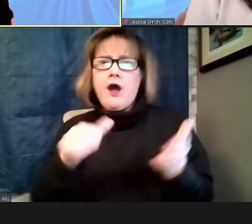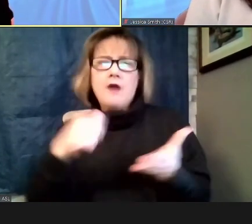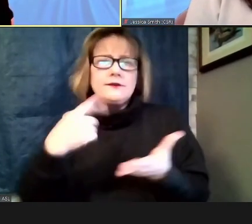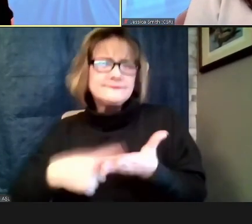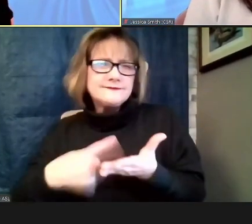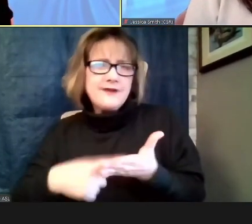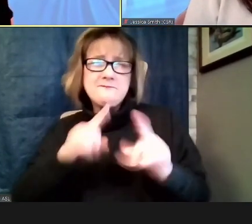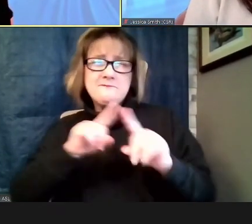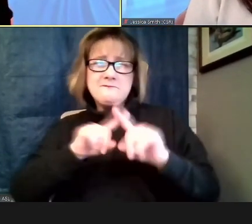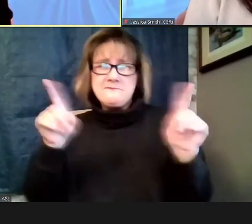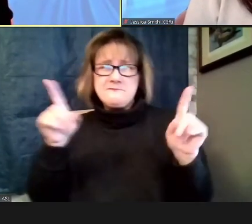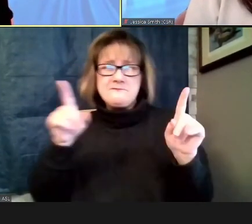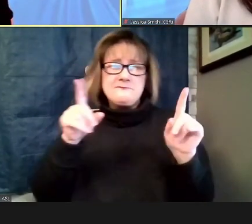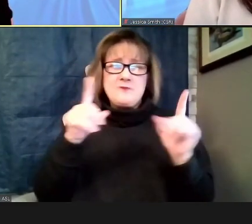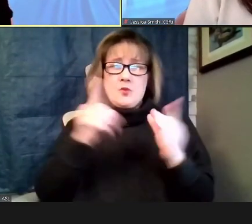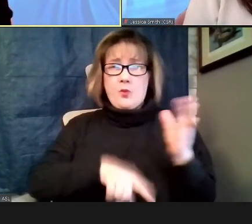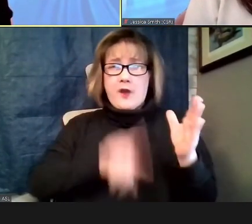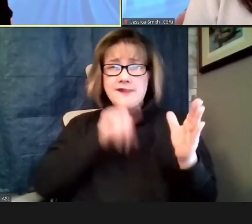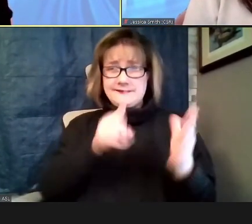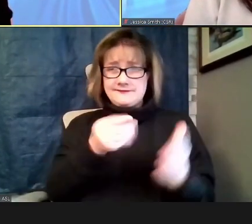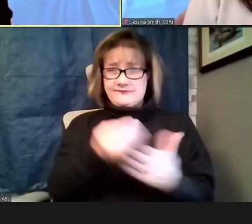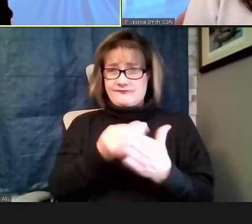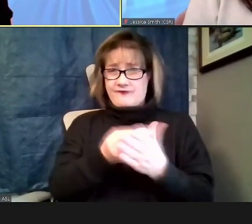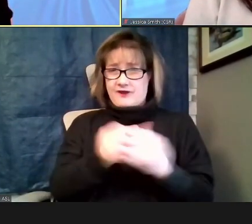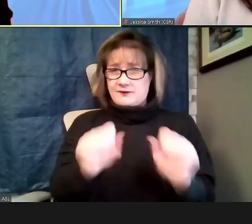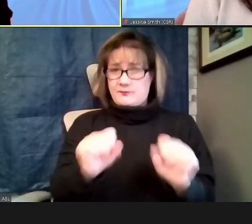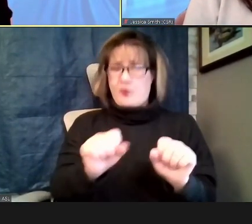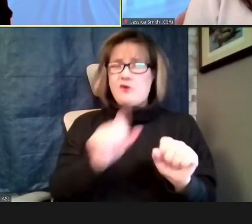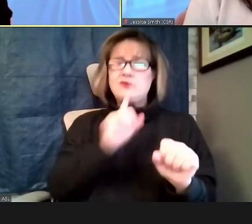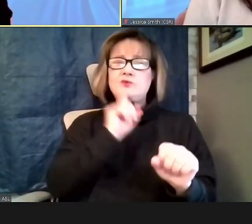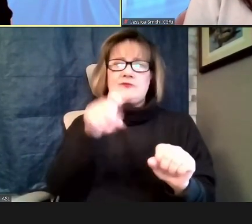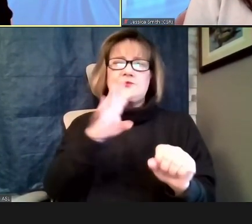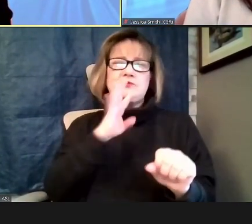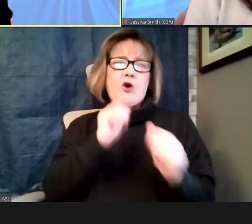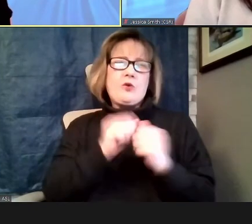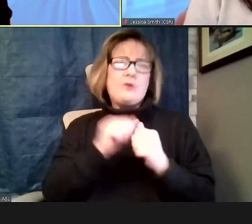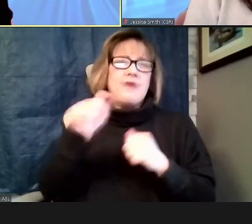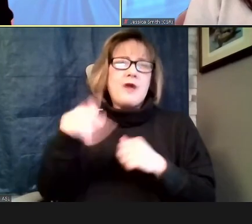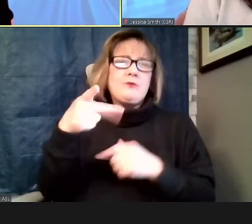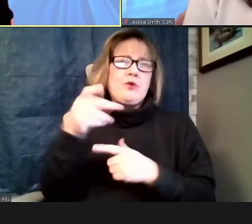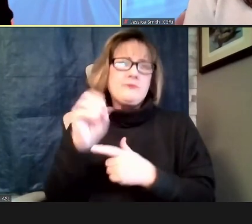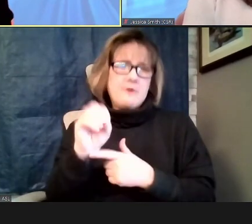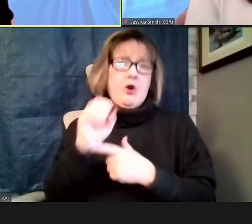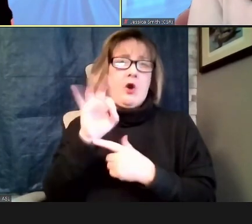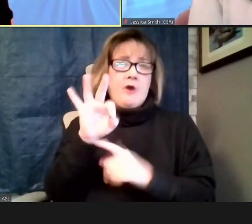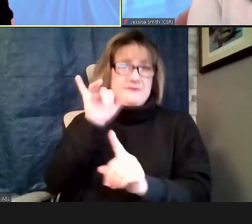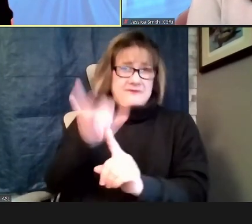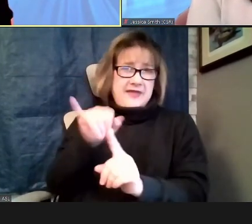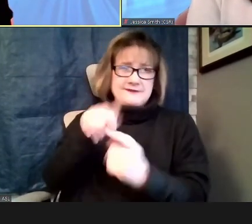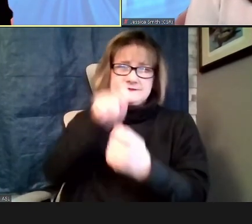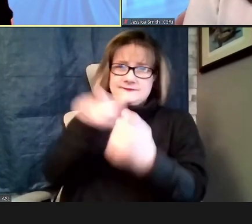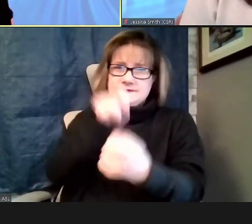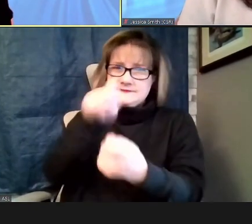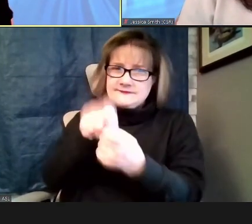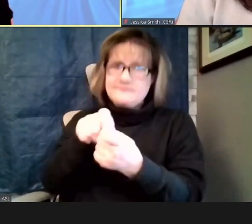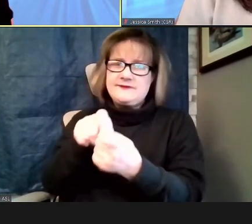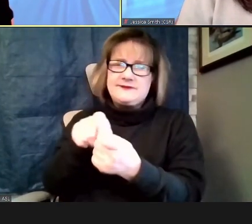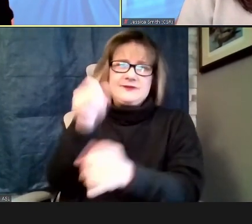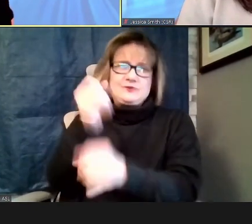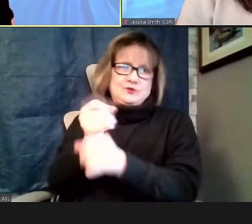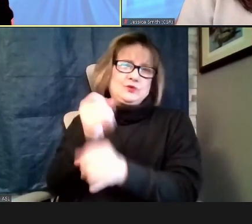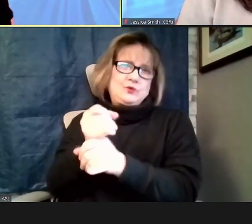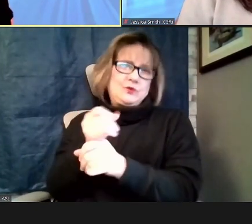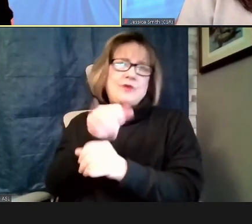far as what is fundable, you're really going to need to talk to the program officer of this specific institute that